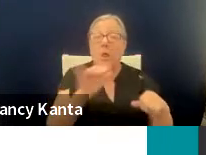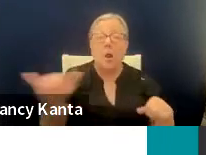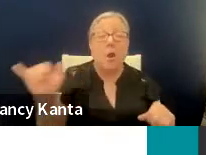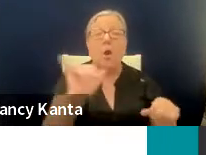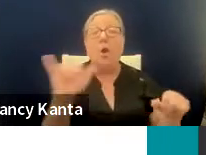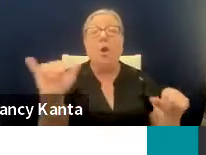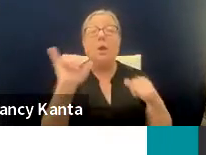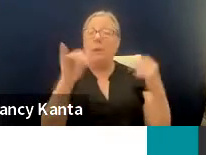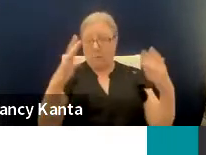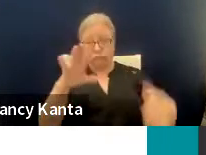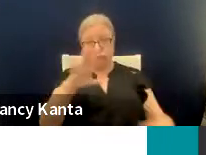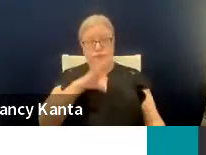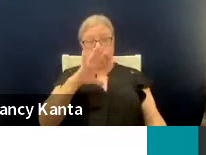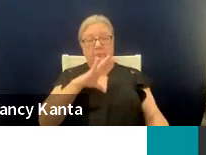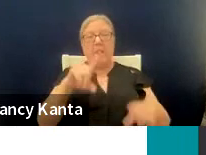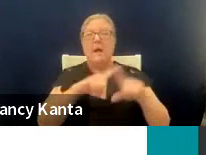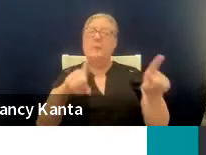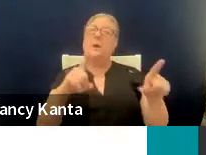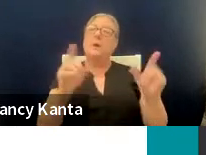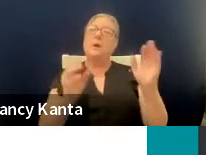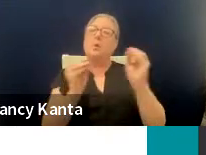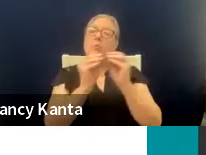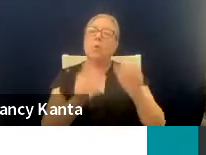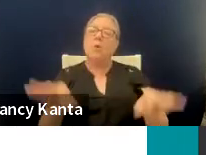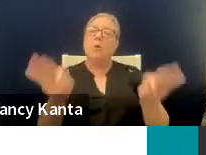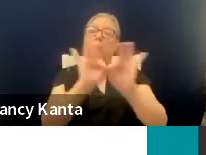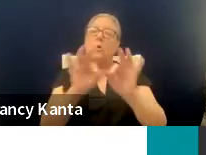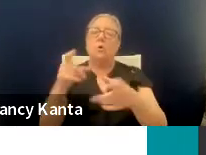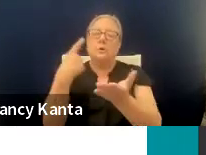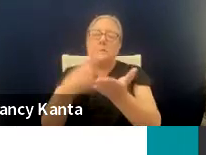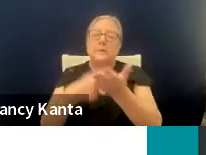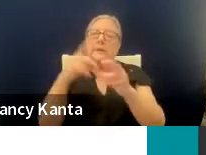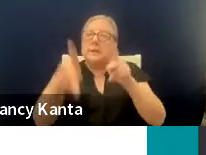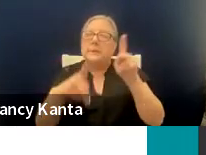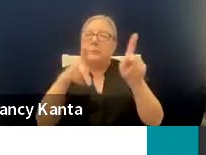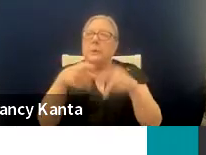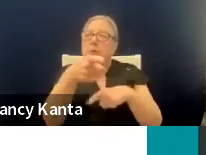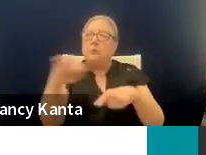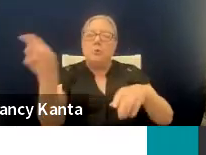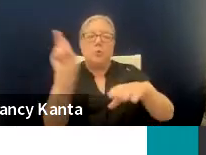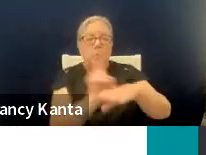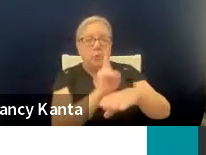program. And yeah, I think this is